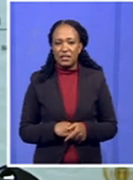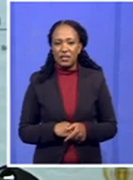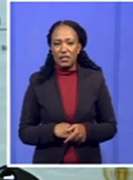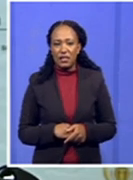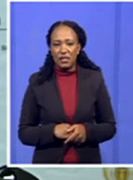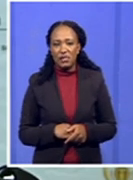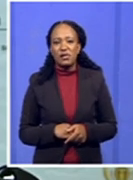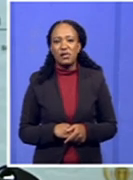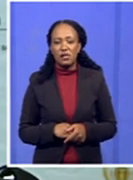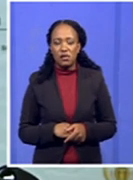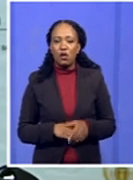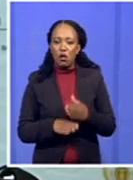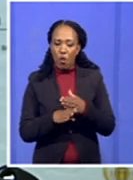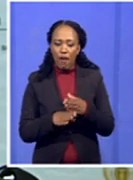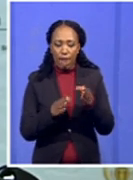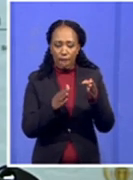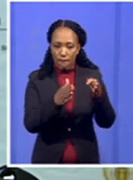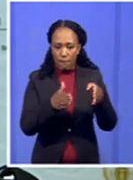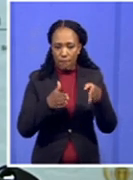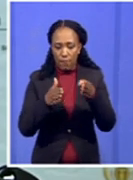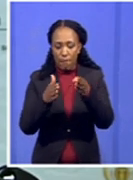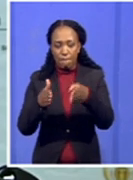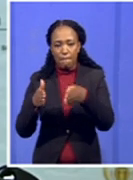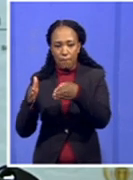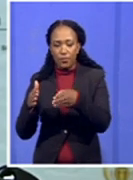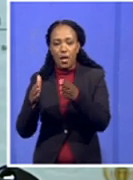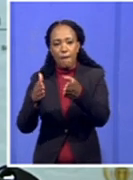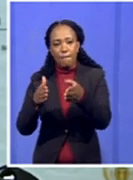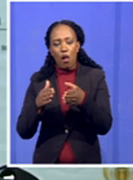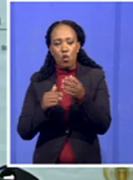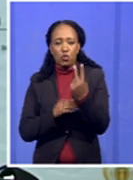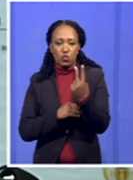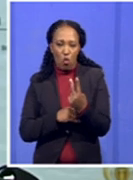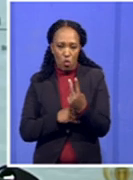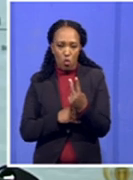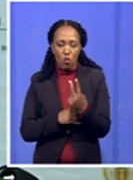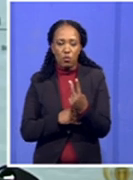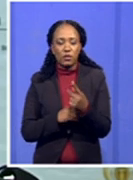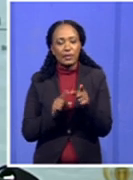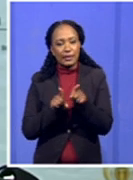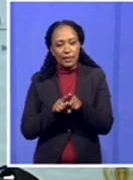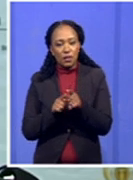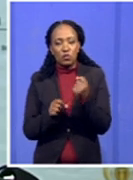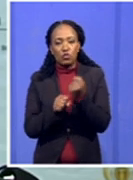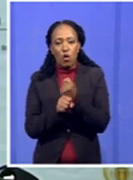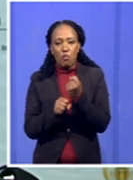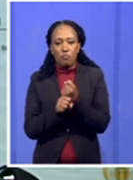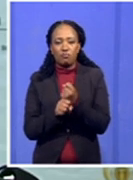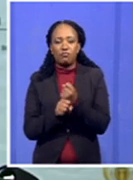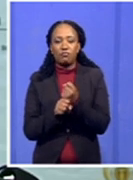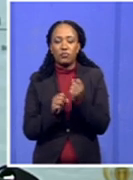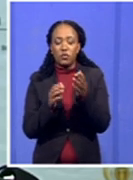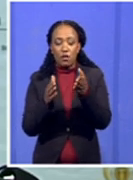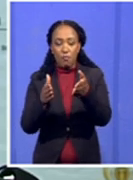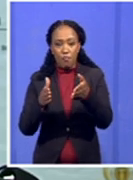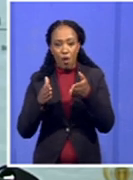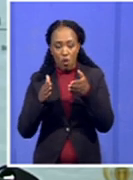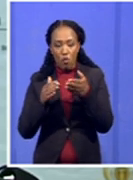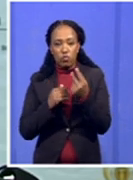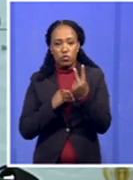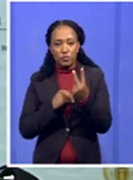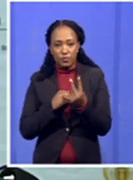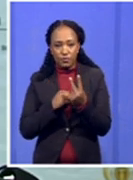so as work goes on in phases, Block 2 also, the work will be going on in Block 2, which